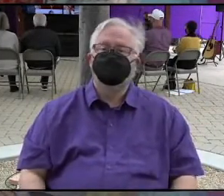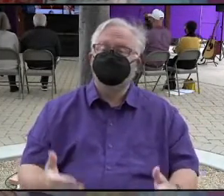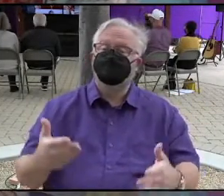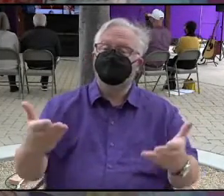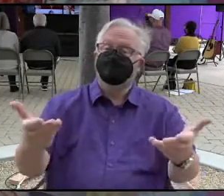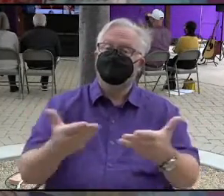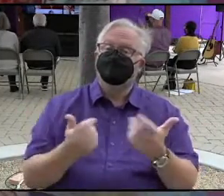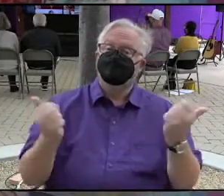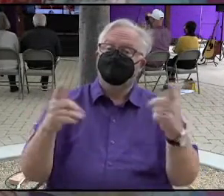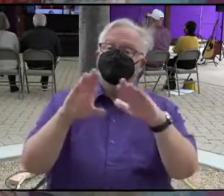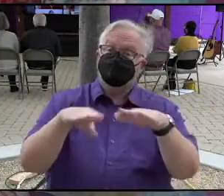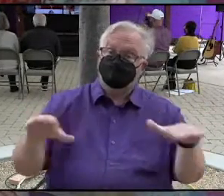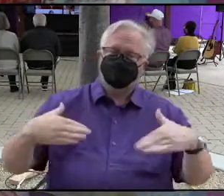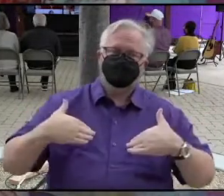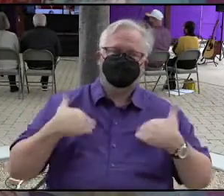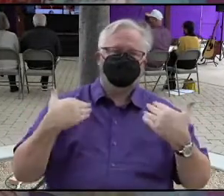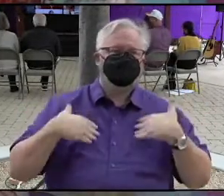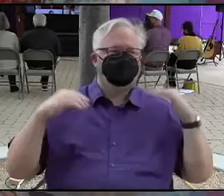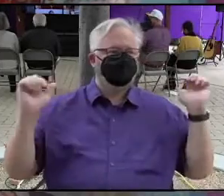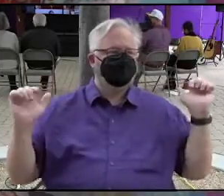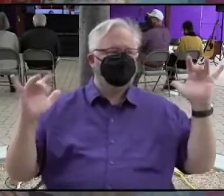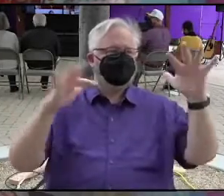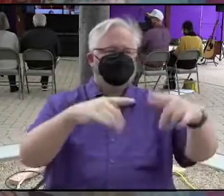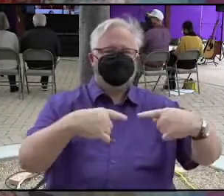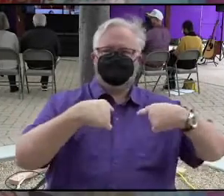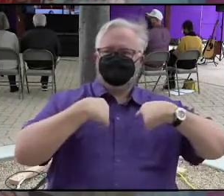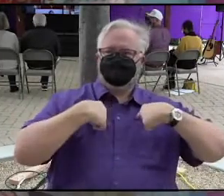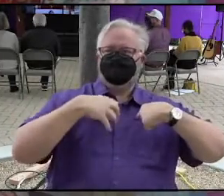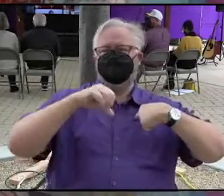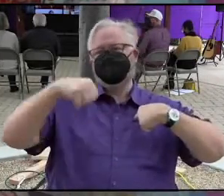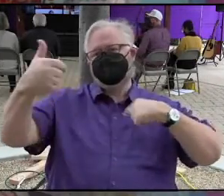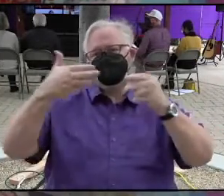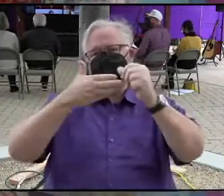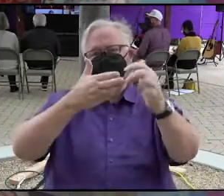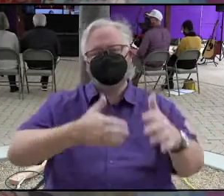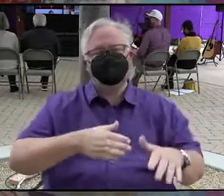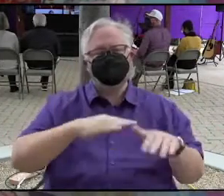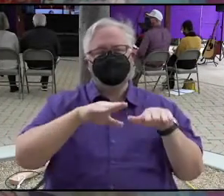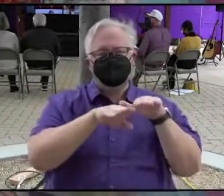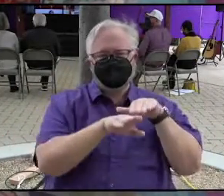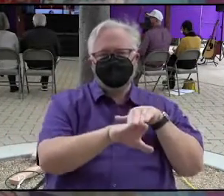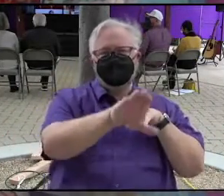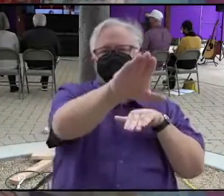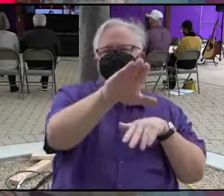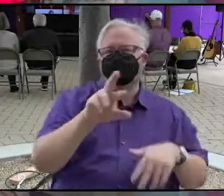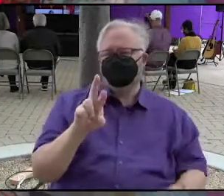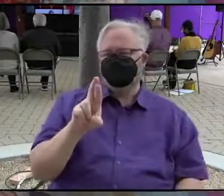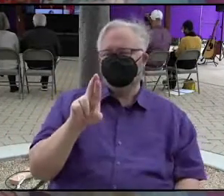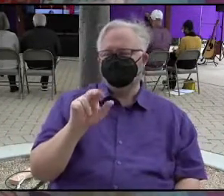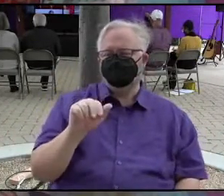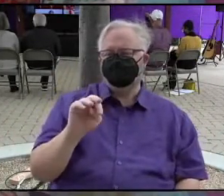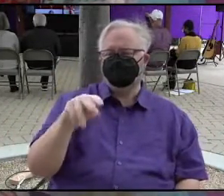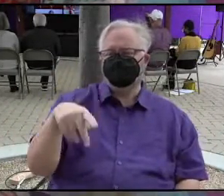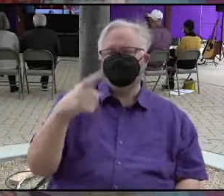all the children and youth to meet myself and your leaders at the foot of the ramp for religious education.